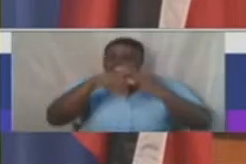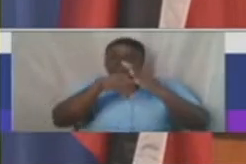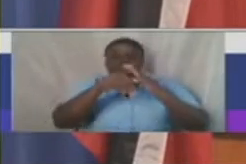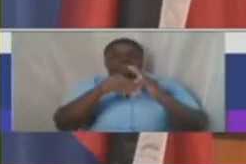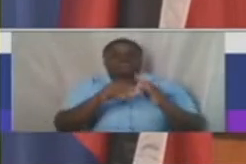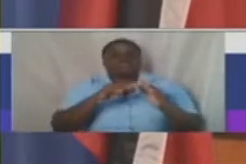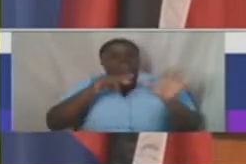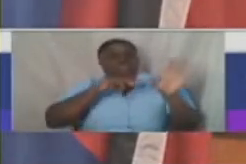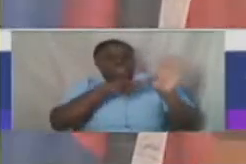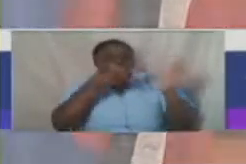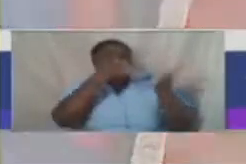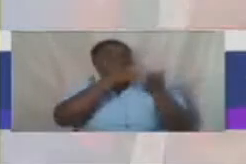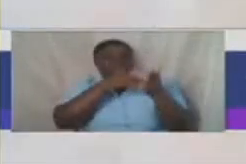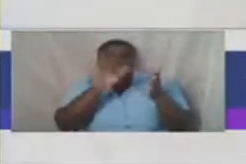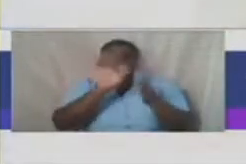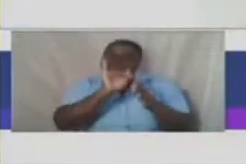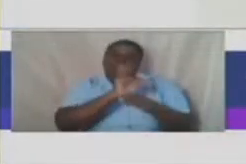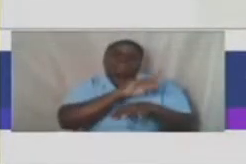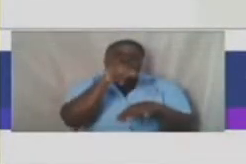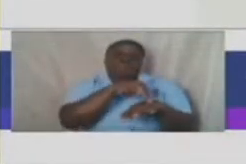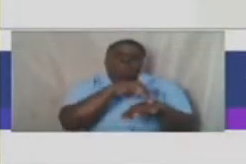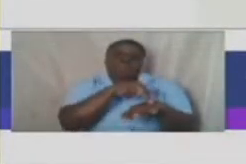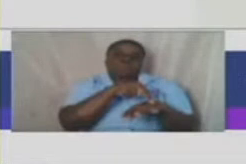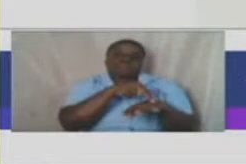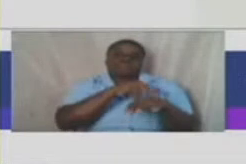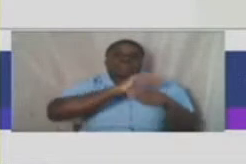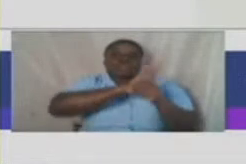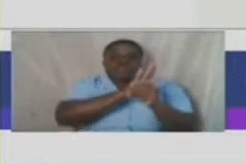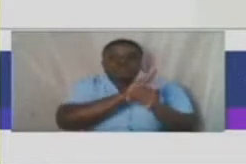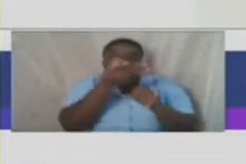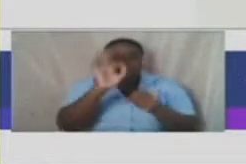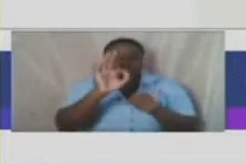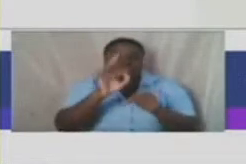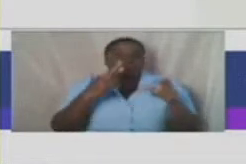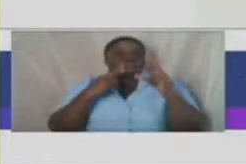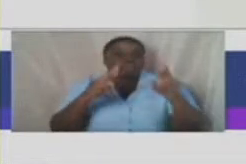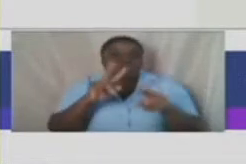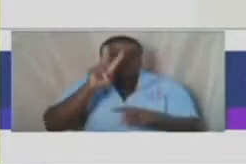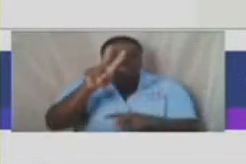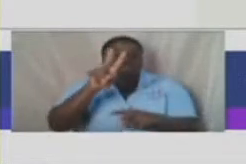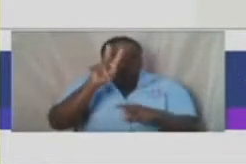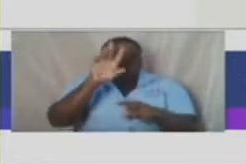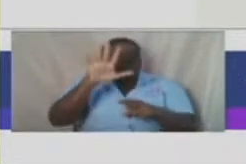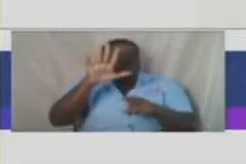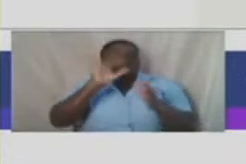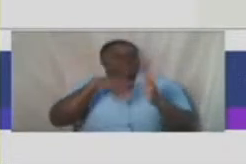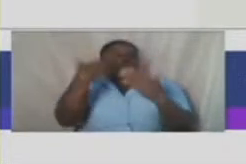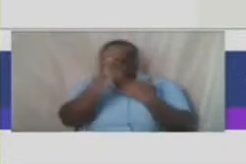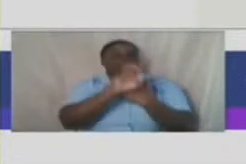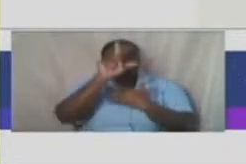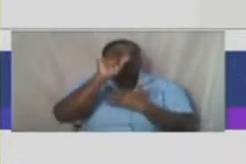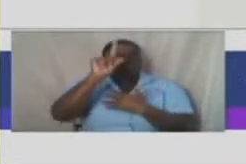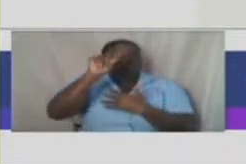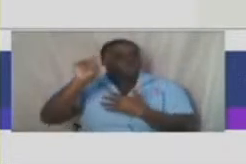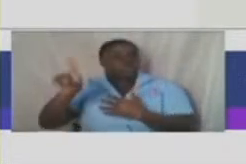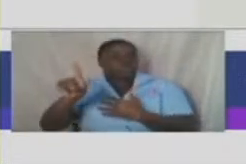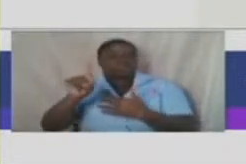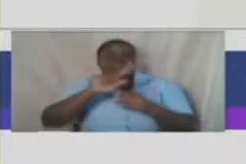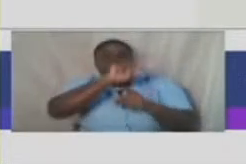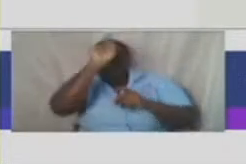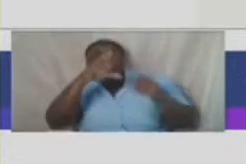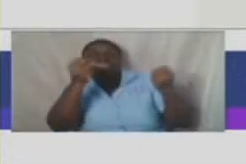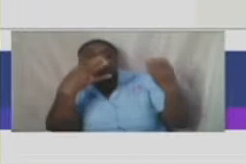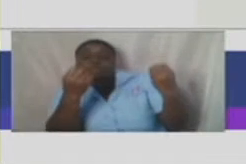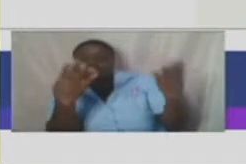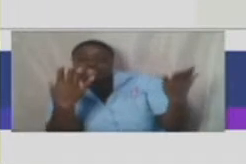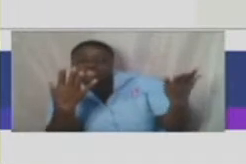as usual with the COVID-19 report for the 25th of June 2021. The tests done so far now at public